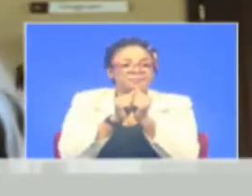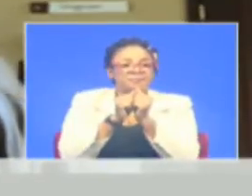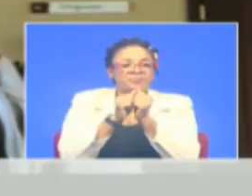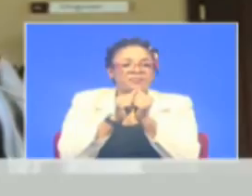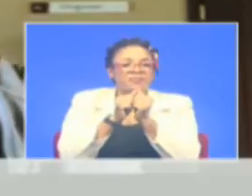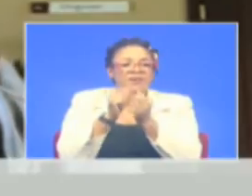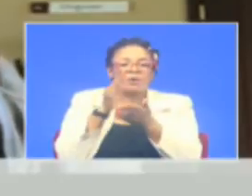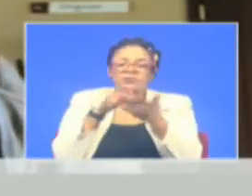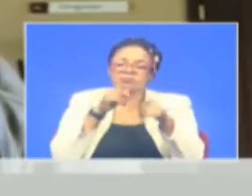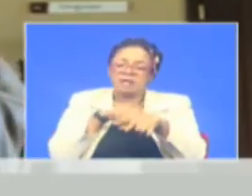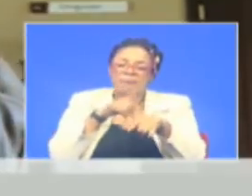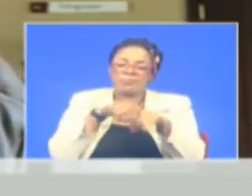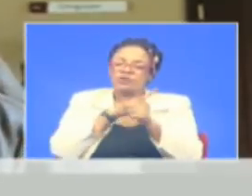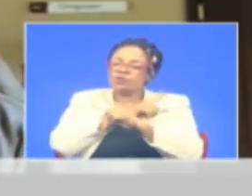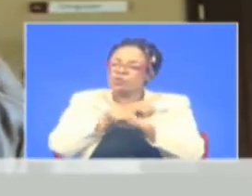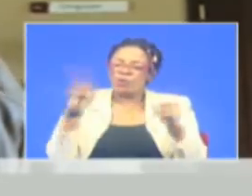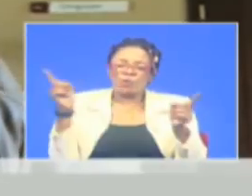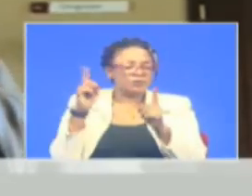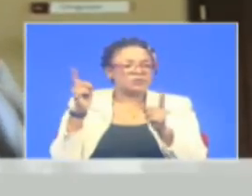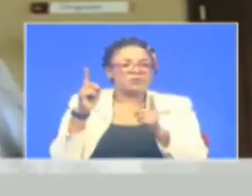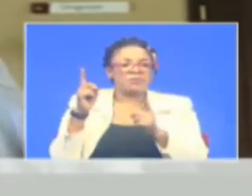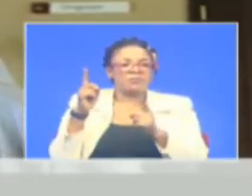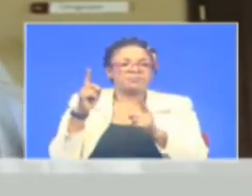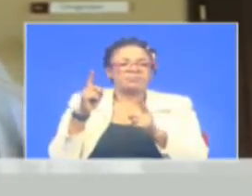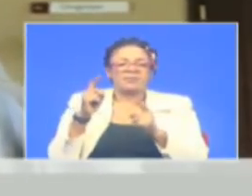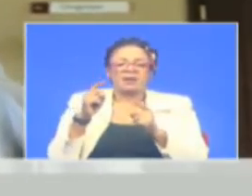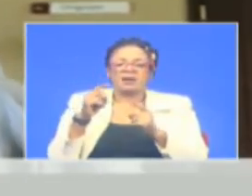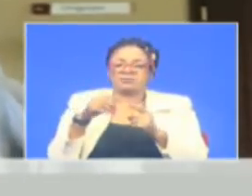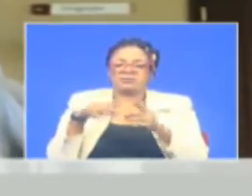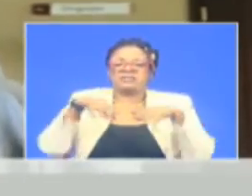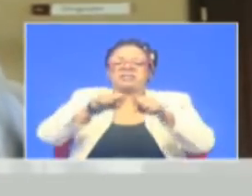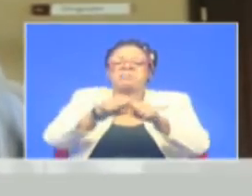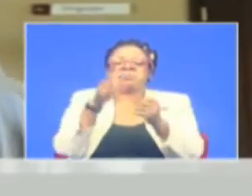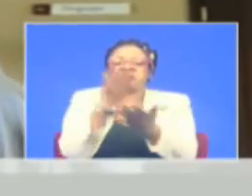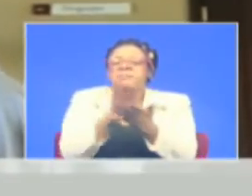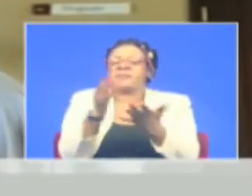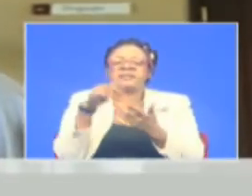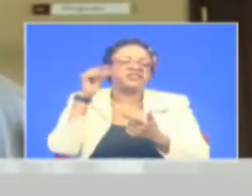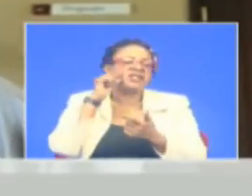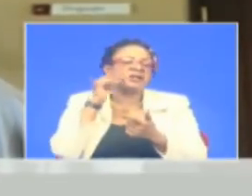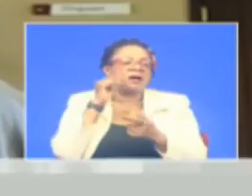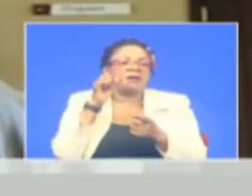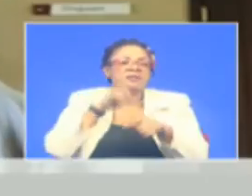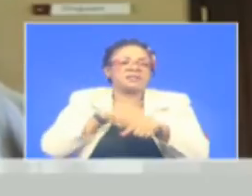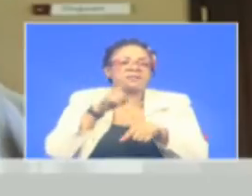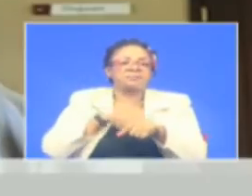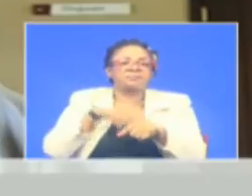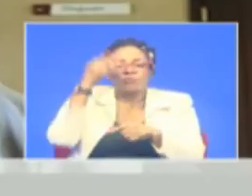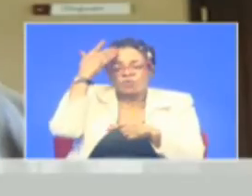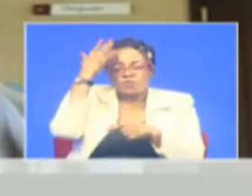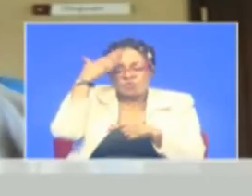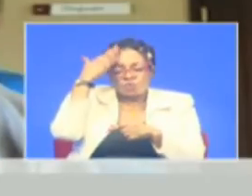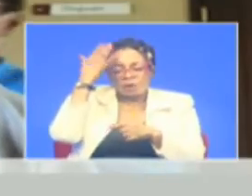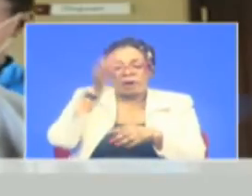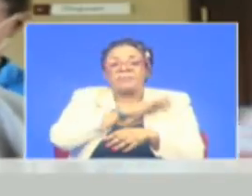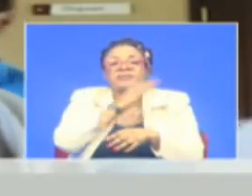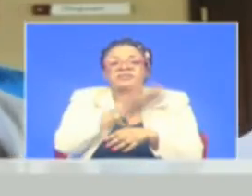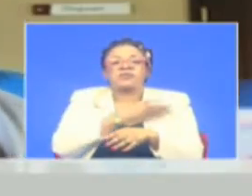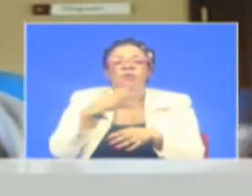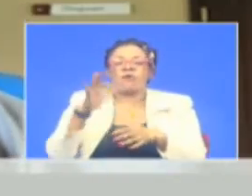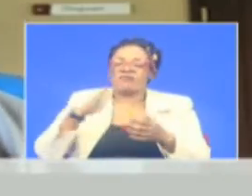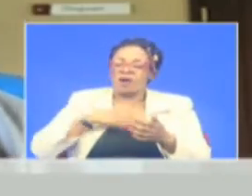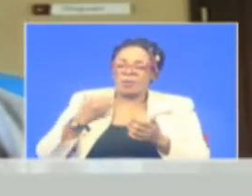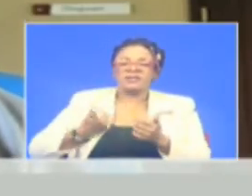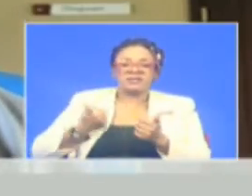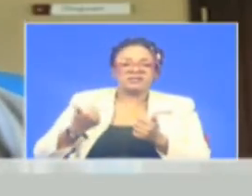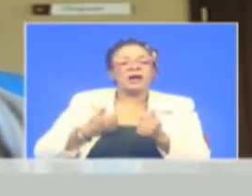sometimes we should not underrate by just jumping into something called gender when we know the capacity of our mothers and our ladies, our female. They are